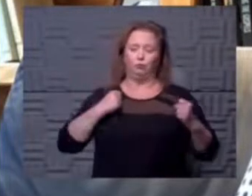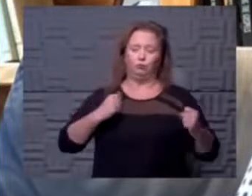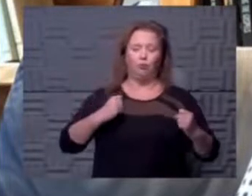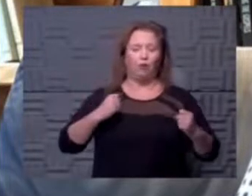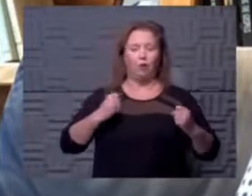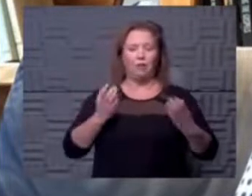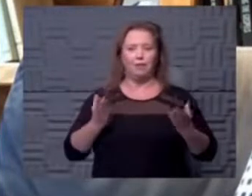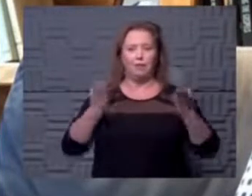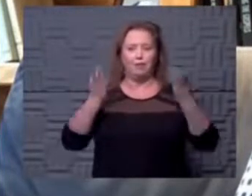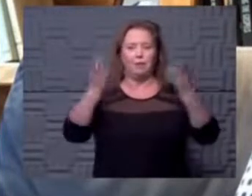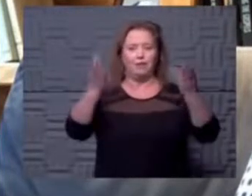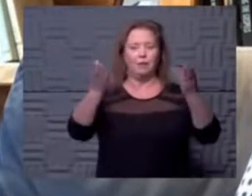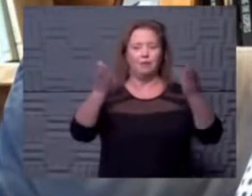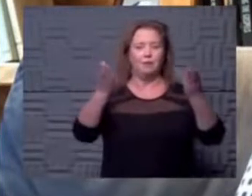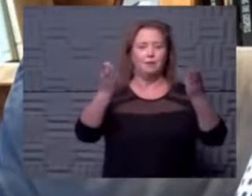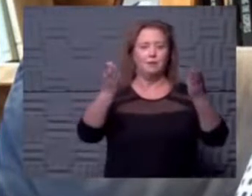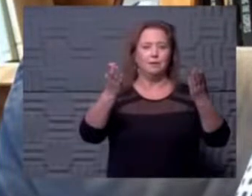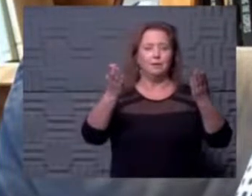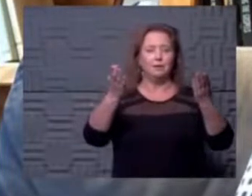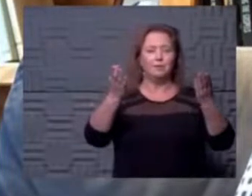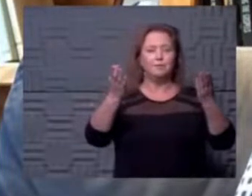strongly recommend that